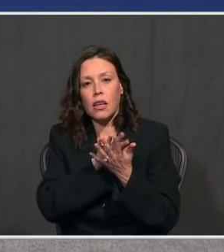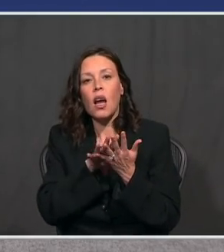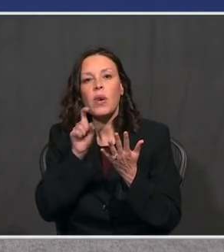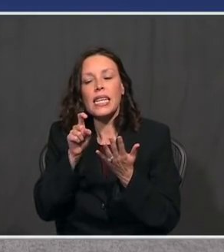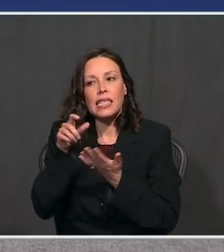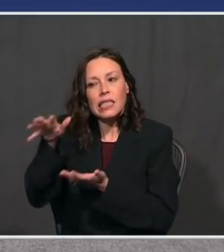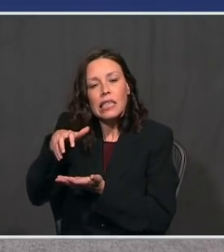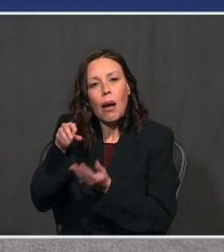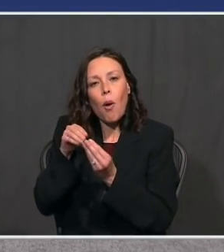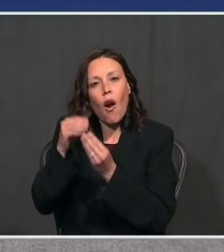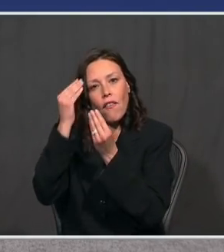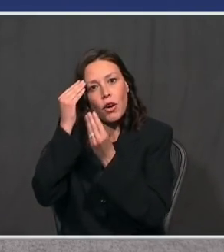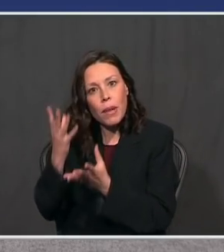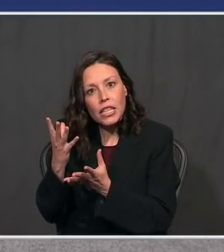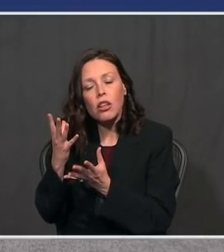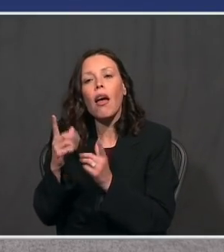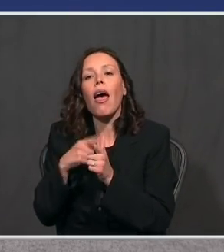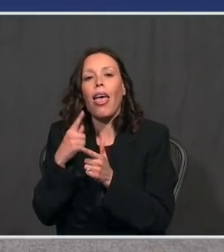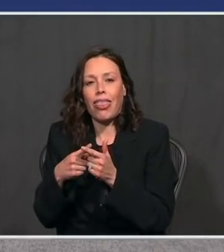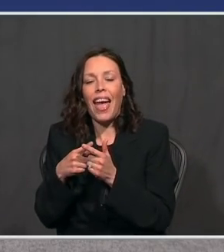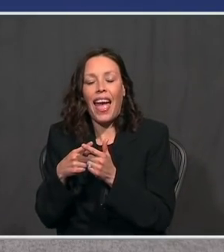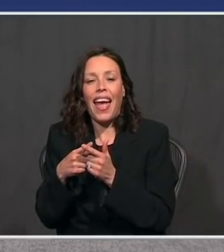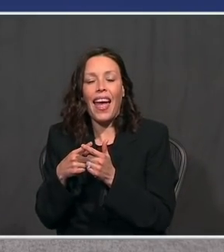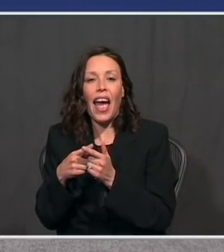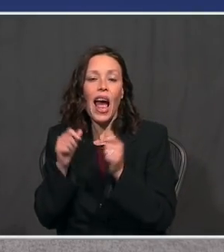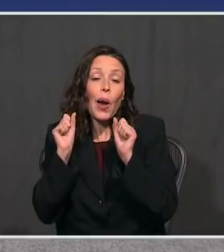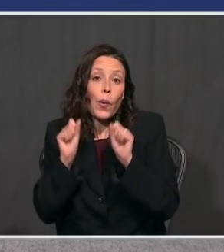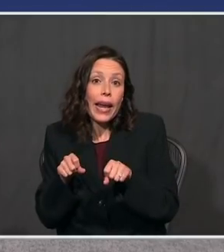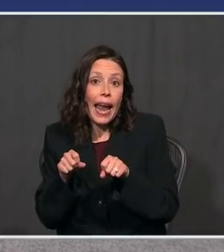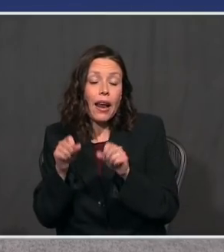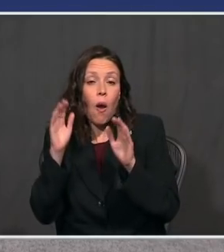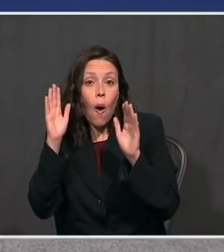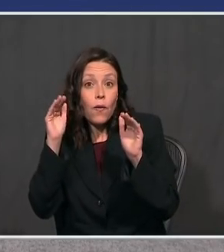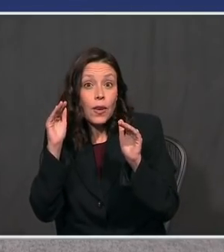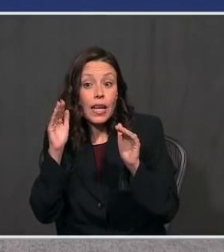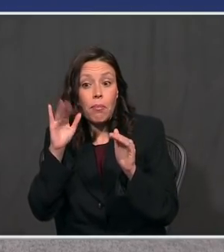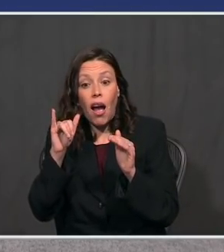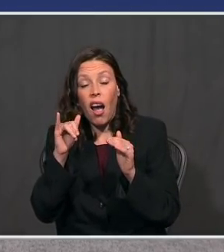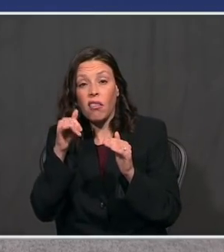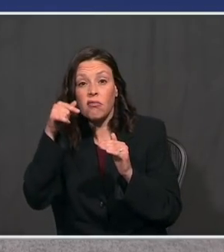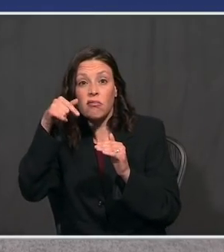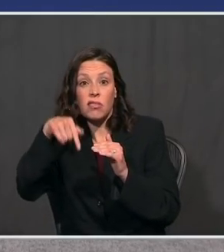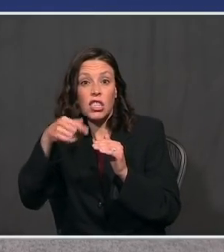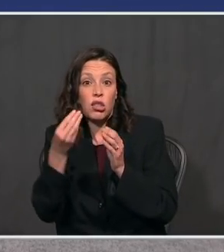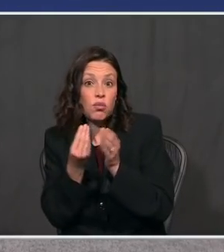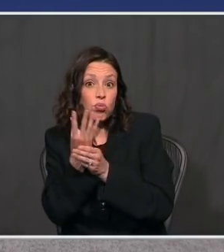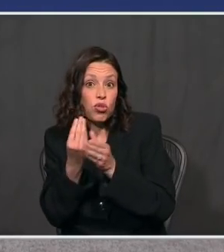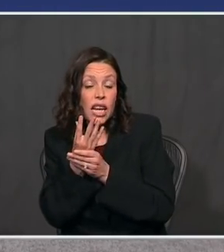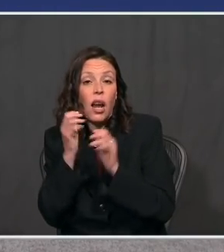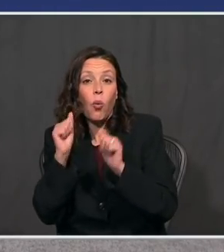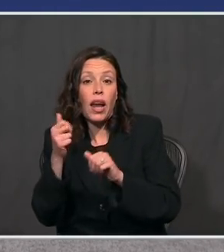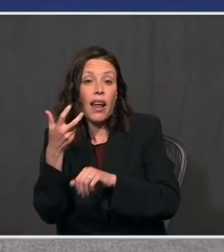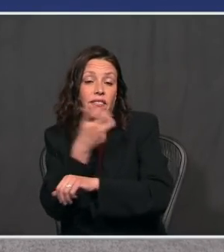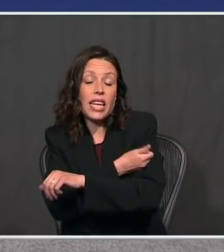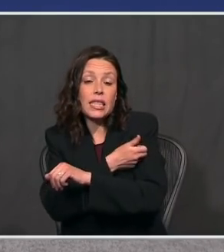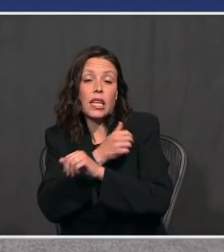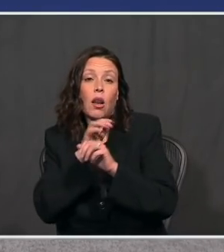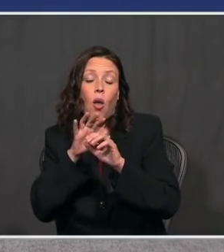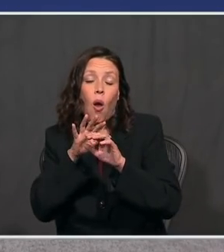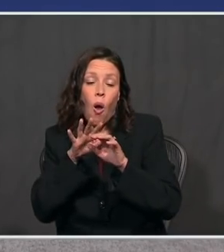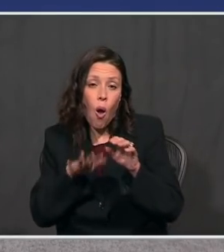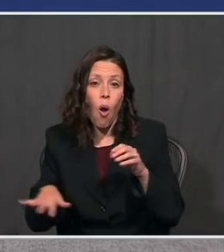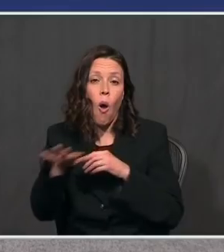on these vaccines so that we'll be able to ultimately, hopefully, by late spring, start to vaccinate the entire population